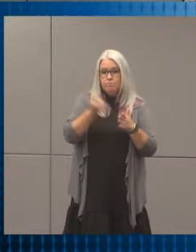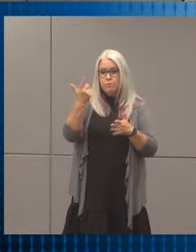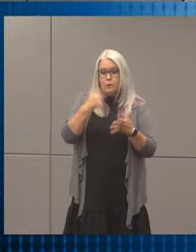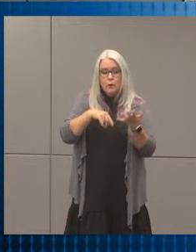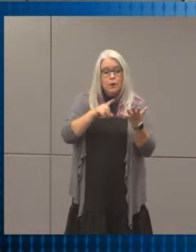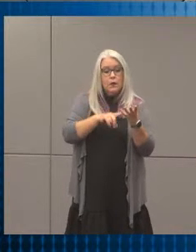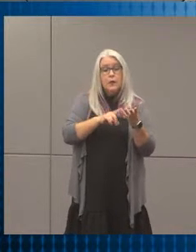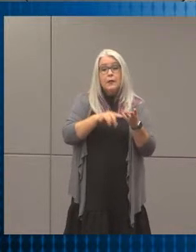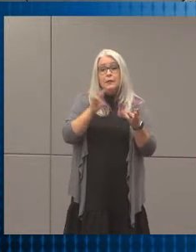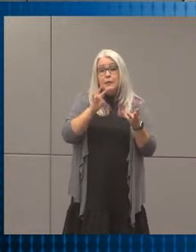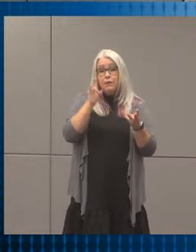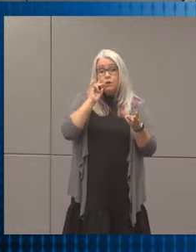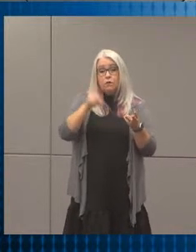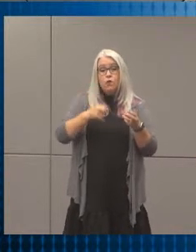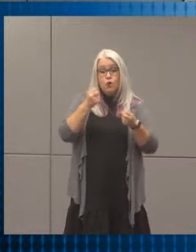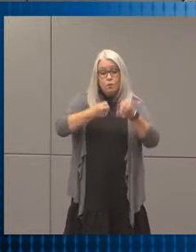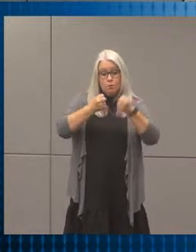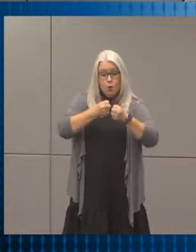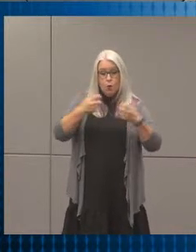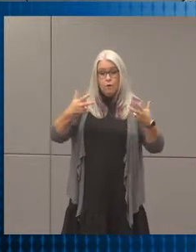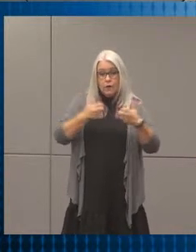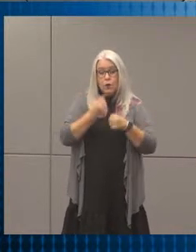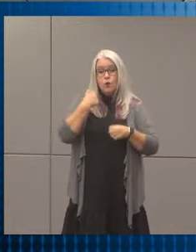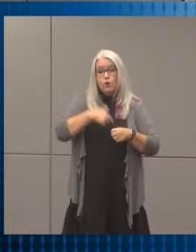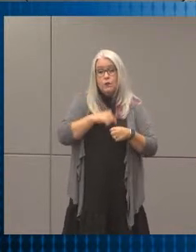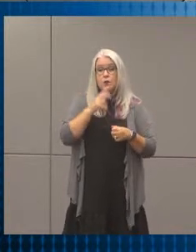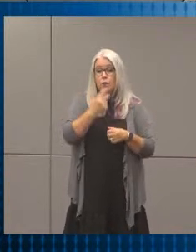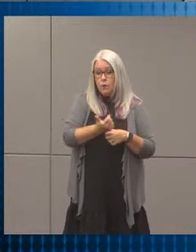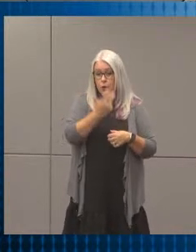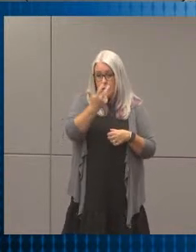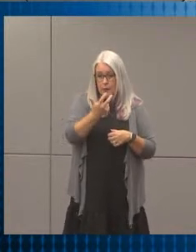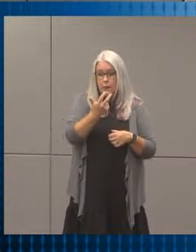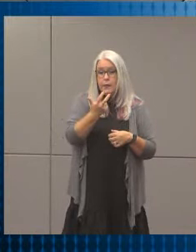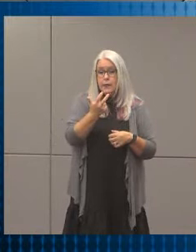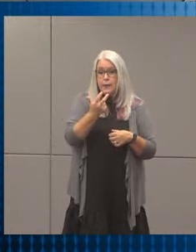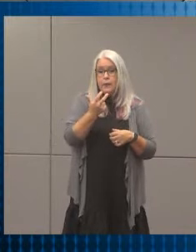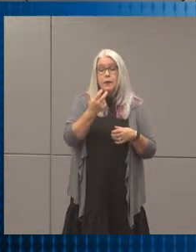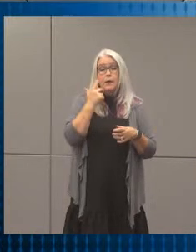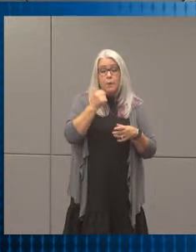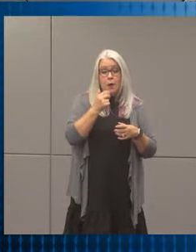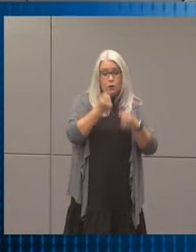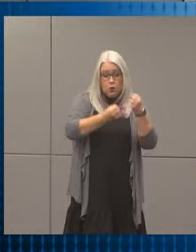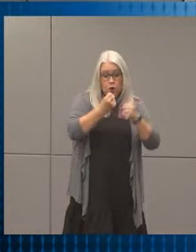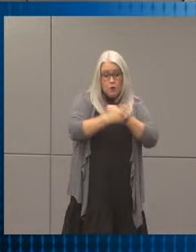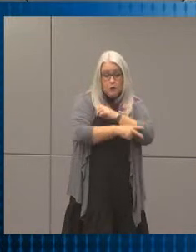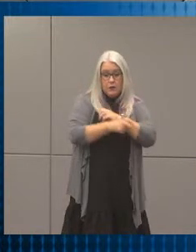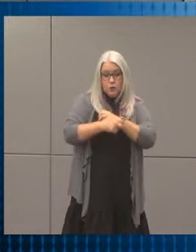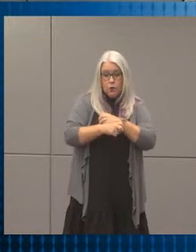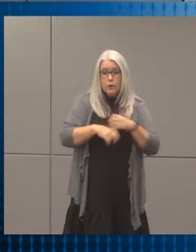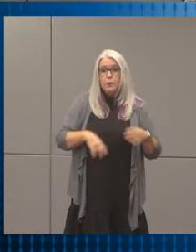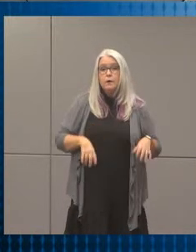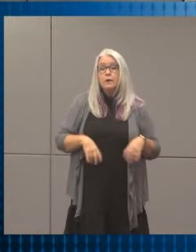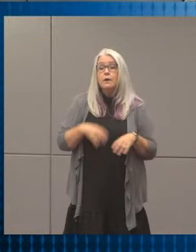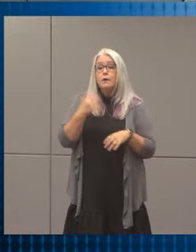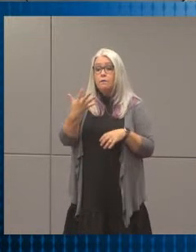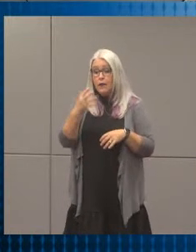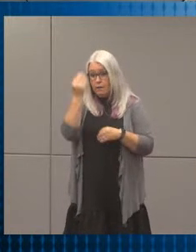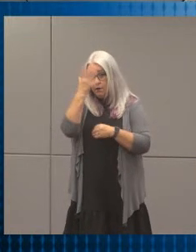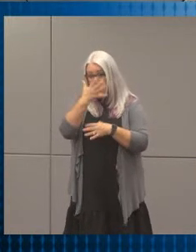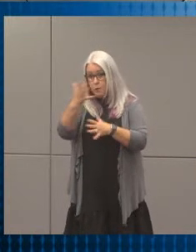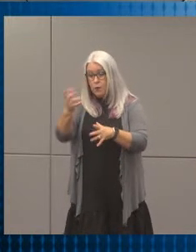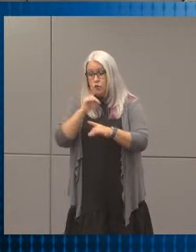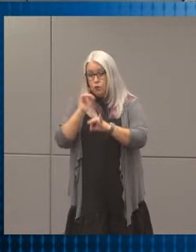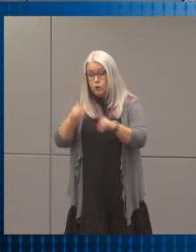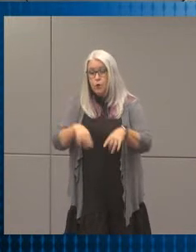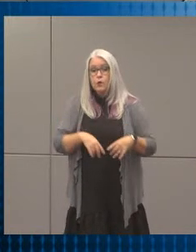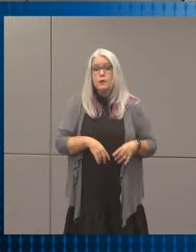vehicles. Actually, there was 3 incidents involving 7 thefts. 5 information reports, and